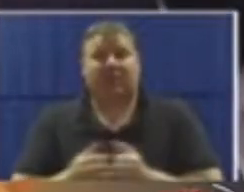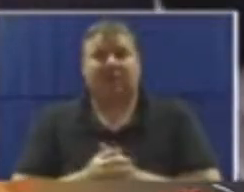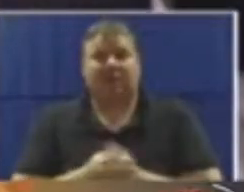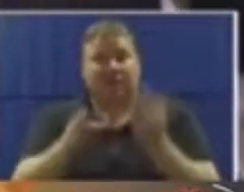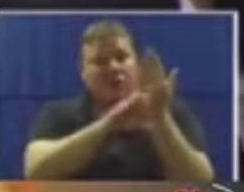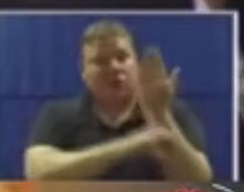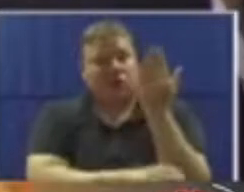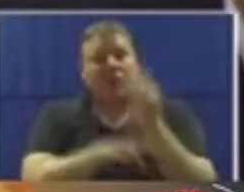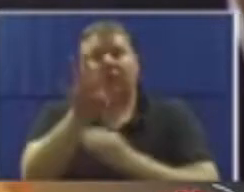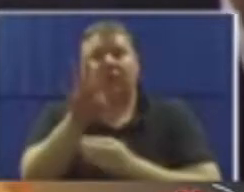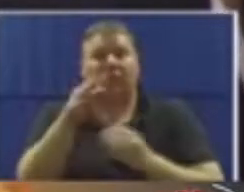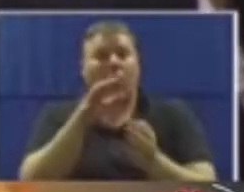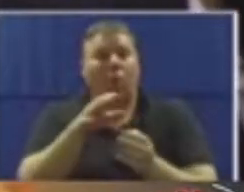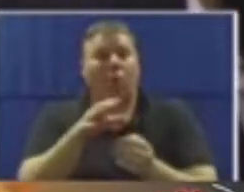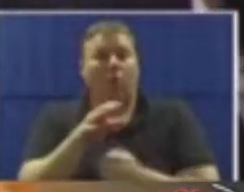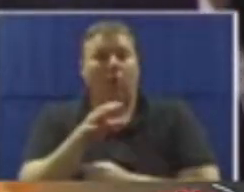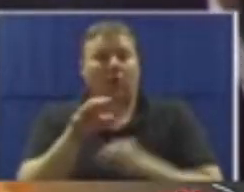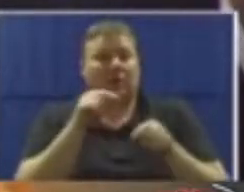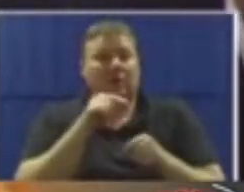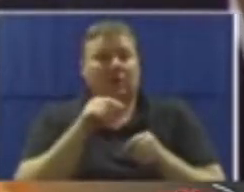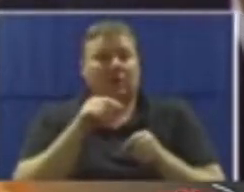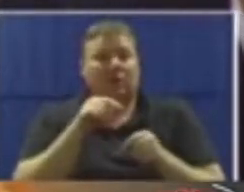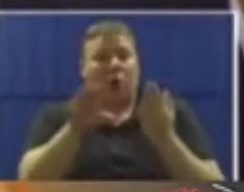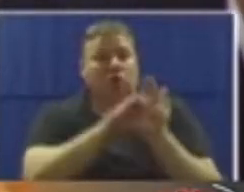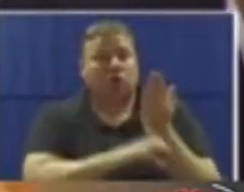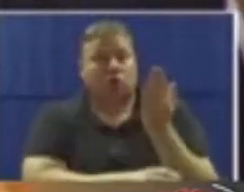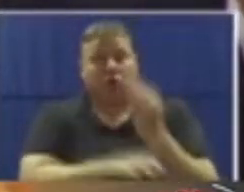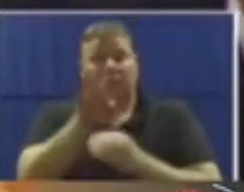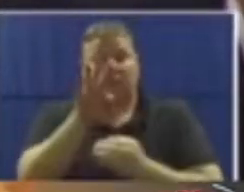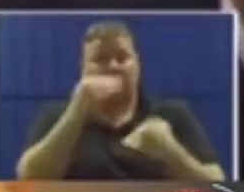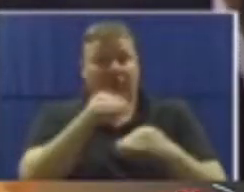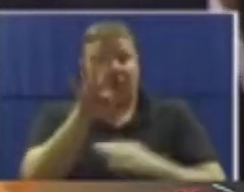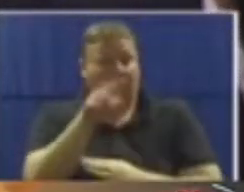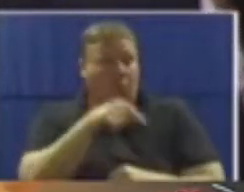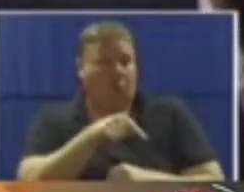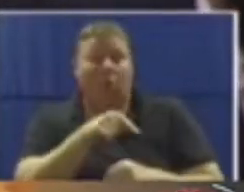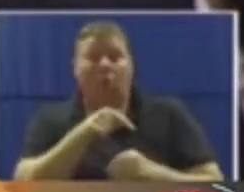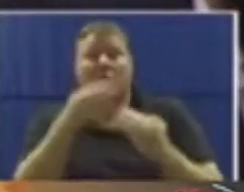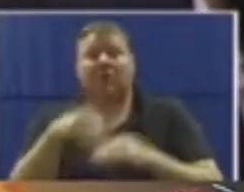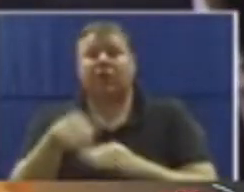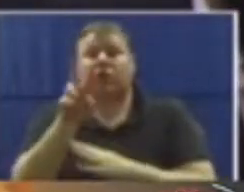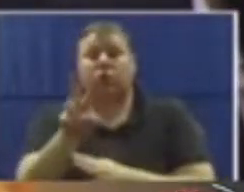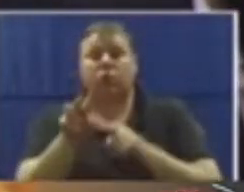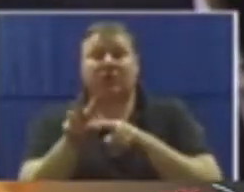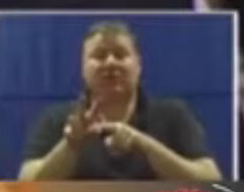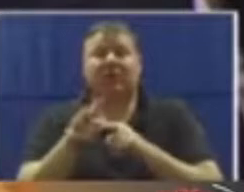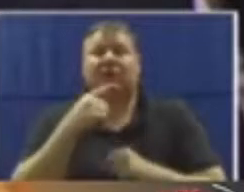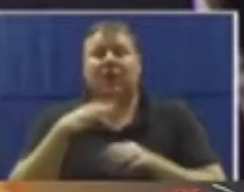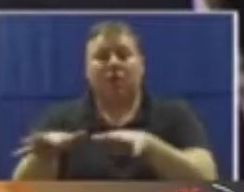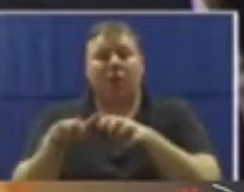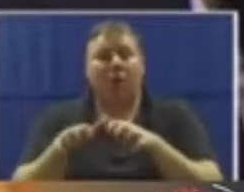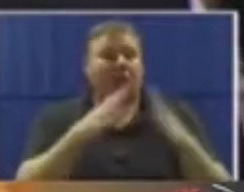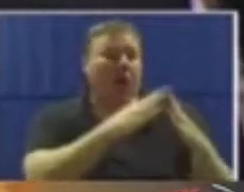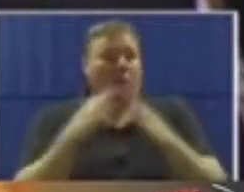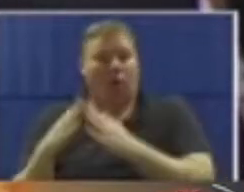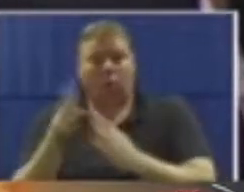Chapter 4 of the Constitution deals with Parliament, and Sections 42 quite clearly states the following, that Parliament consists of two